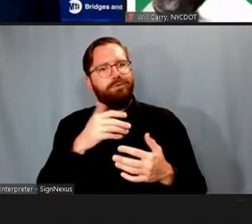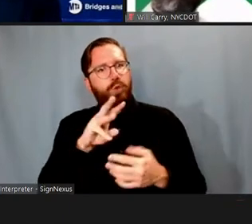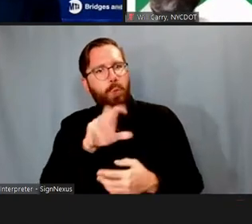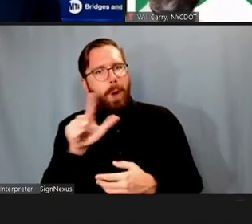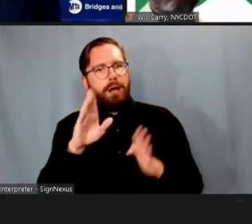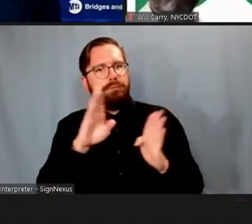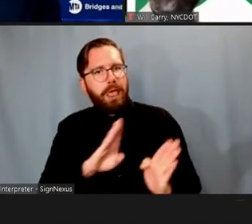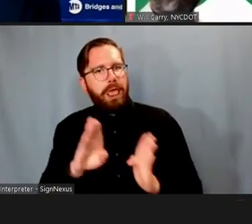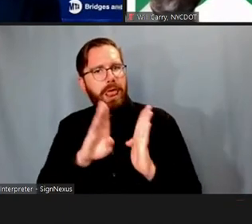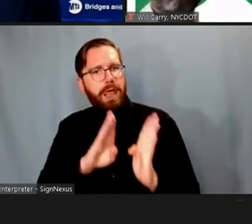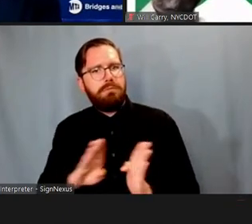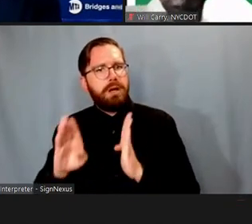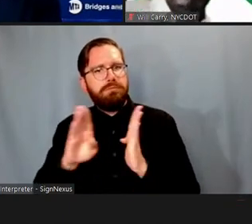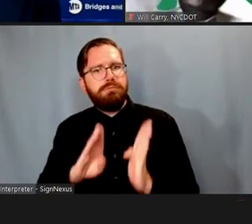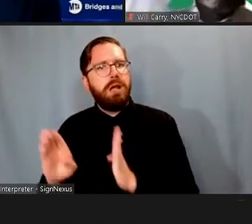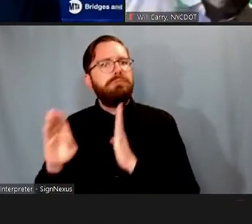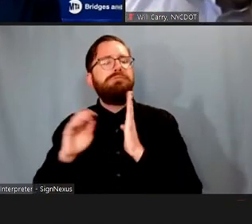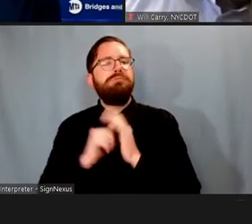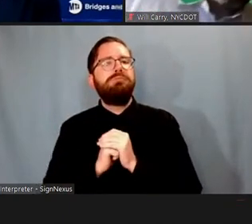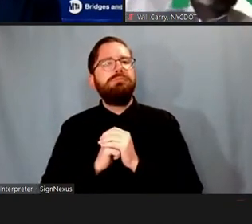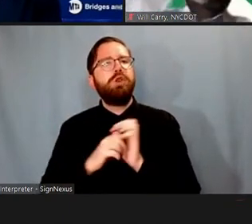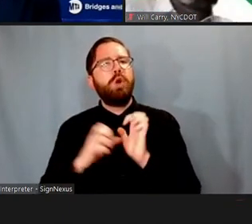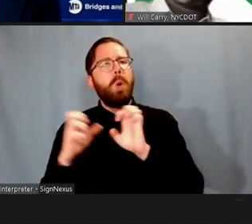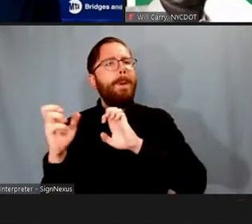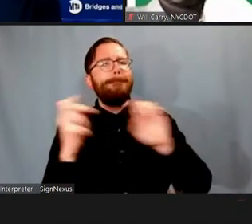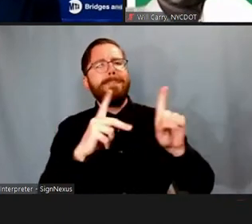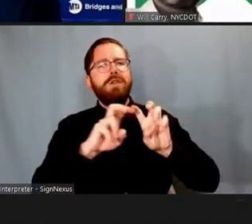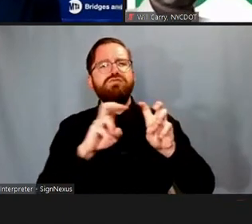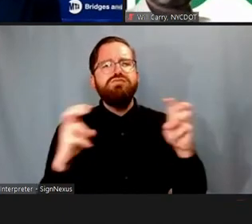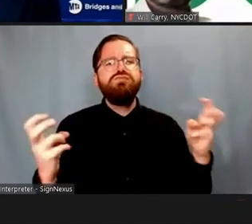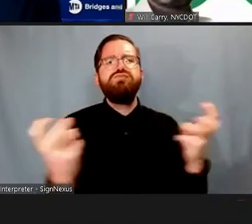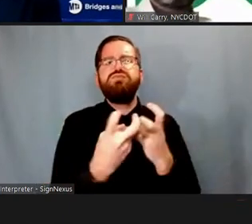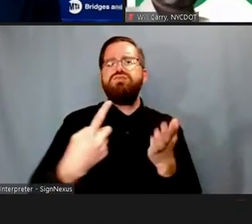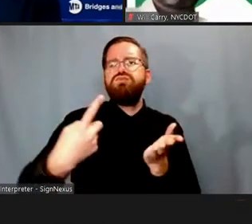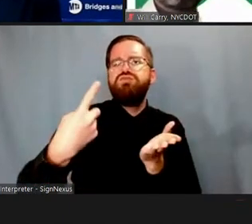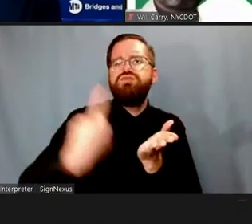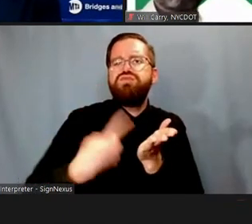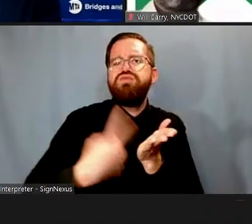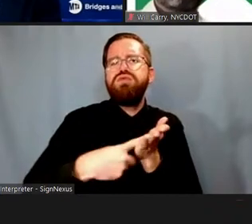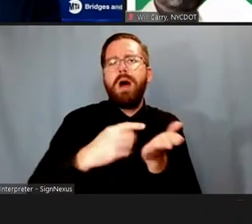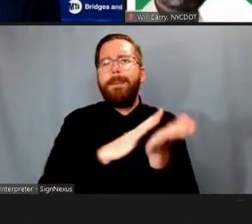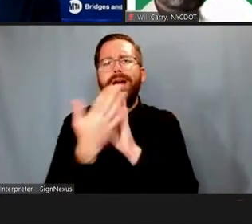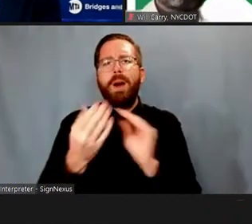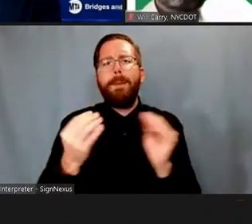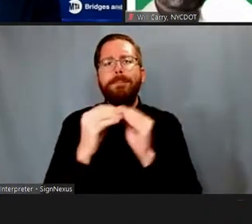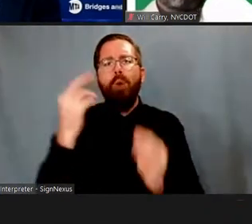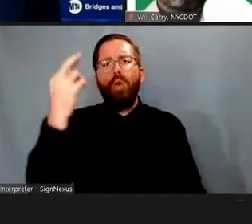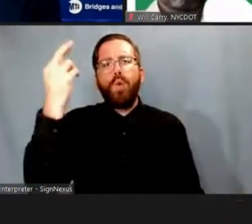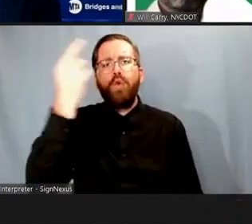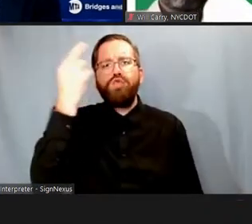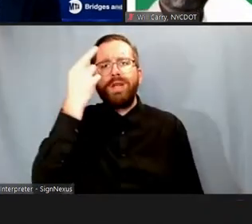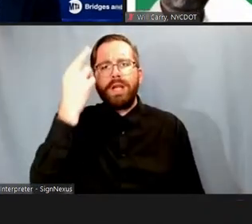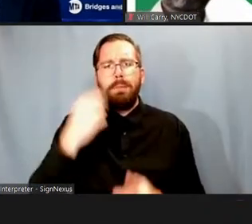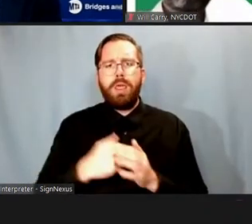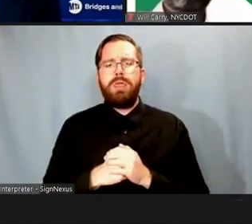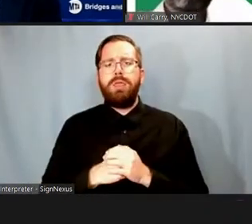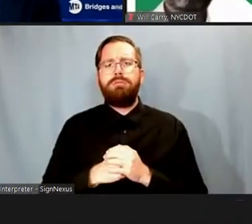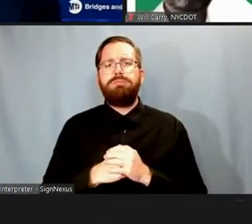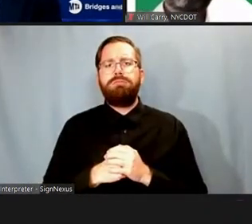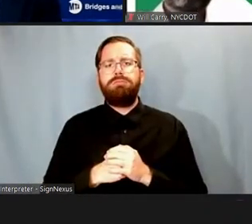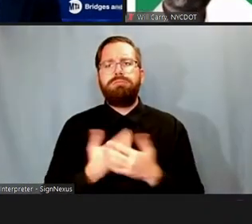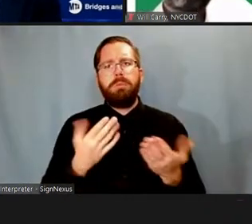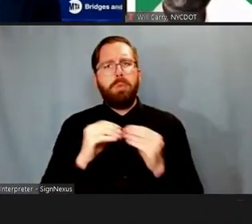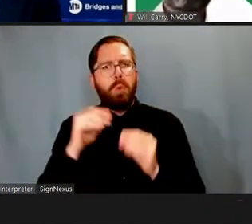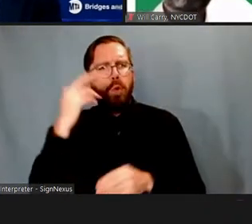go back to the table and come up with a reasonable price at least okay i'll be with you come up with the reasonable price